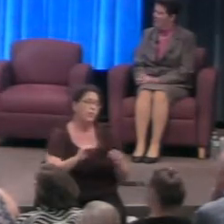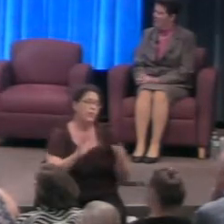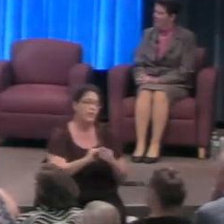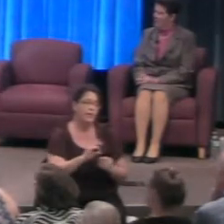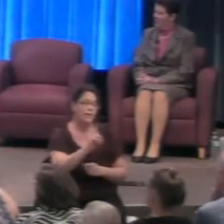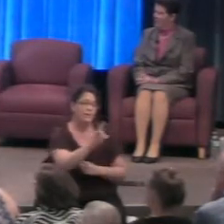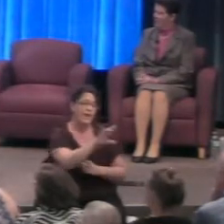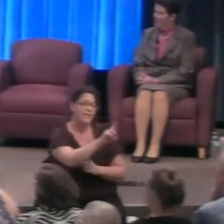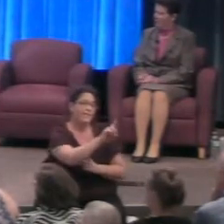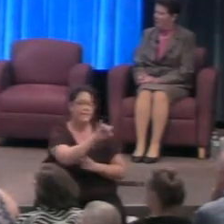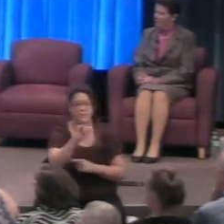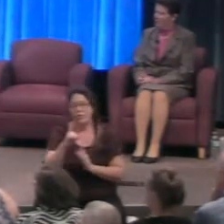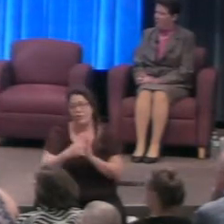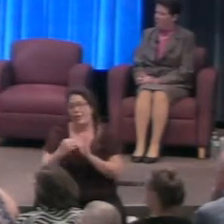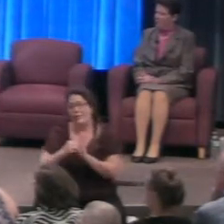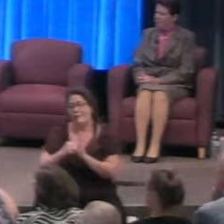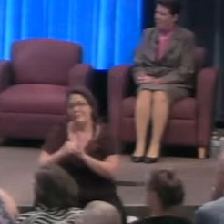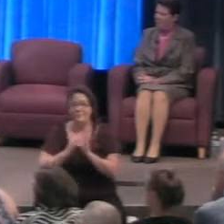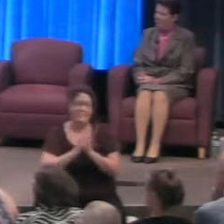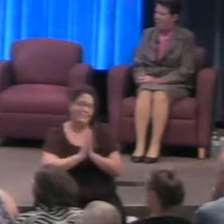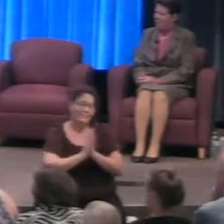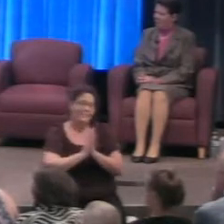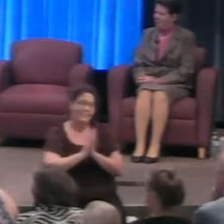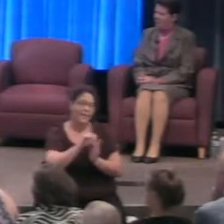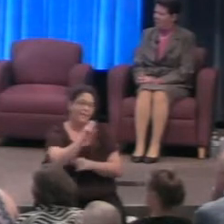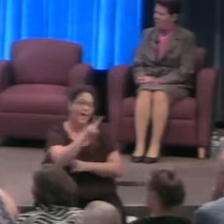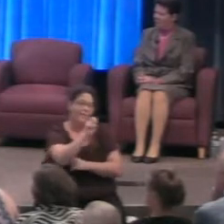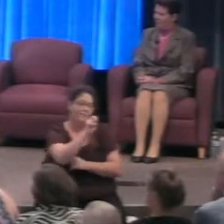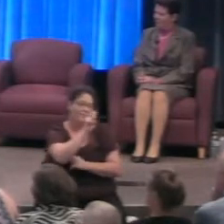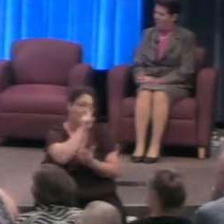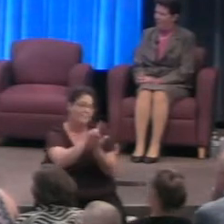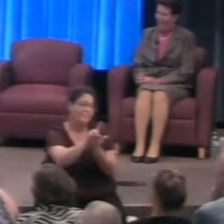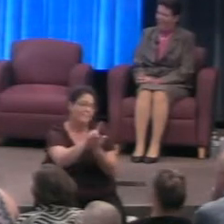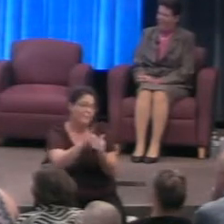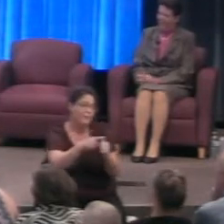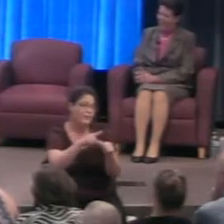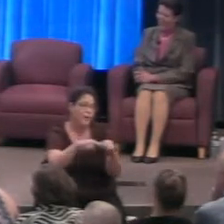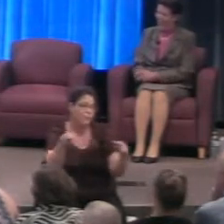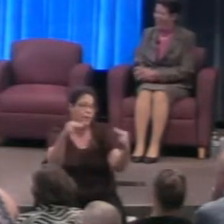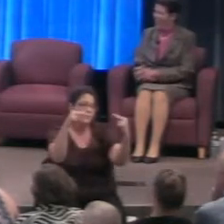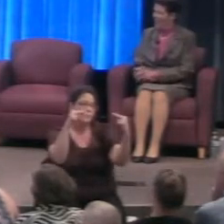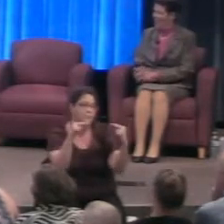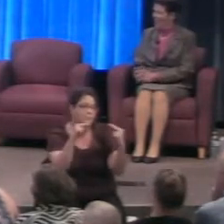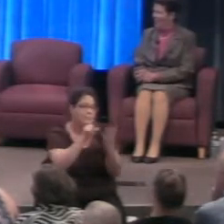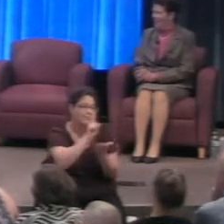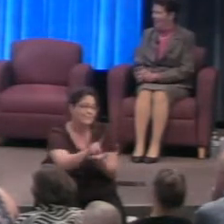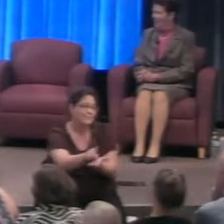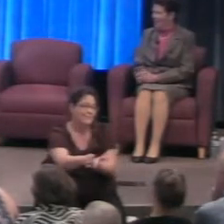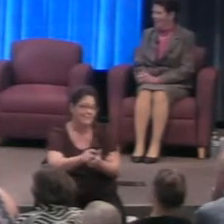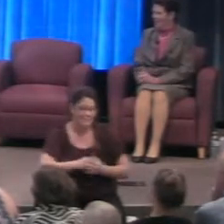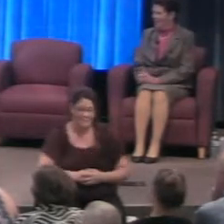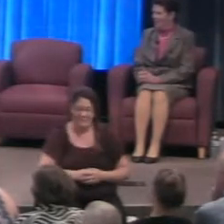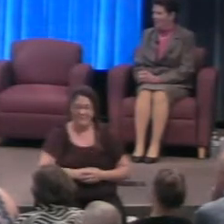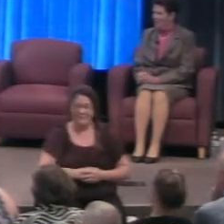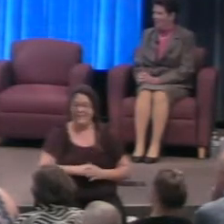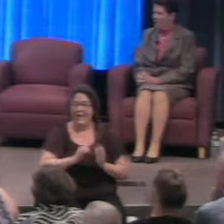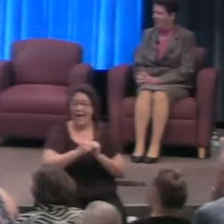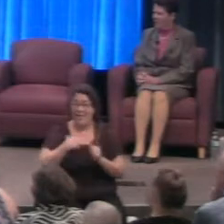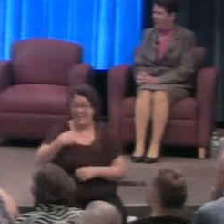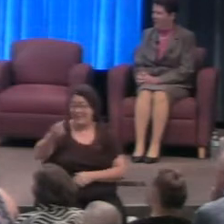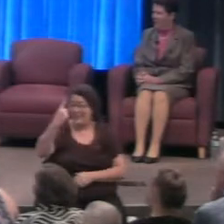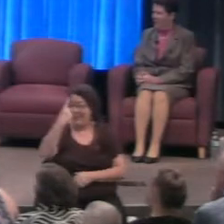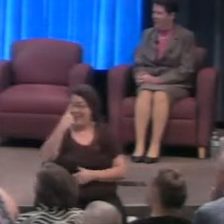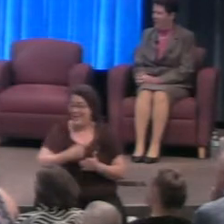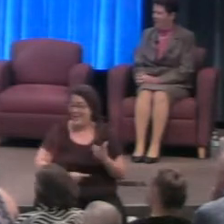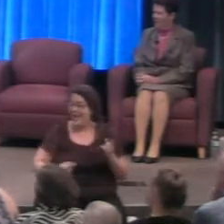David and Janet, love at first sight. So here's how I understand. I'm going to take the